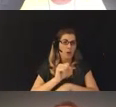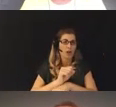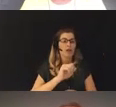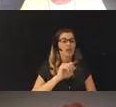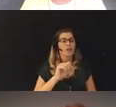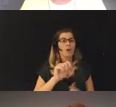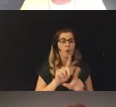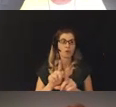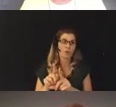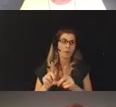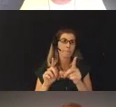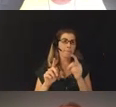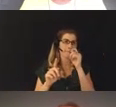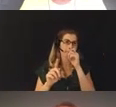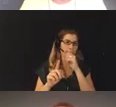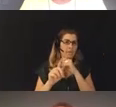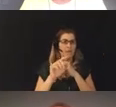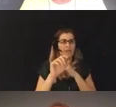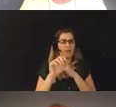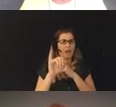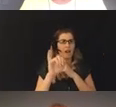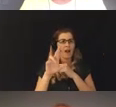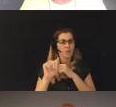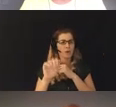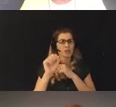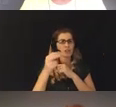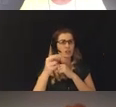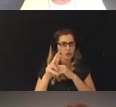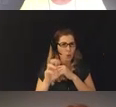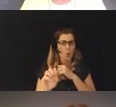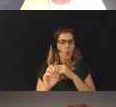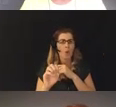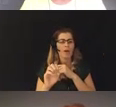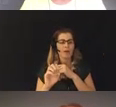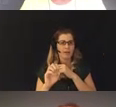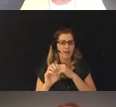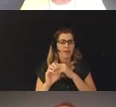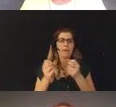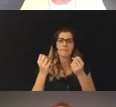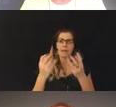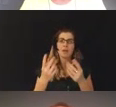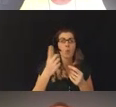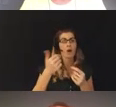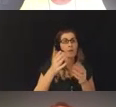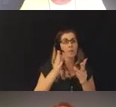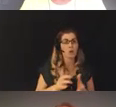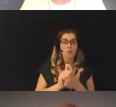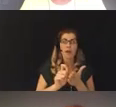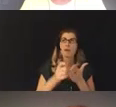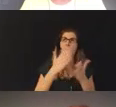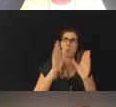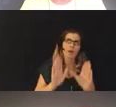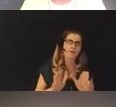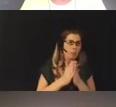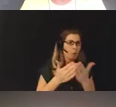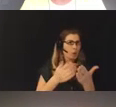Nieto, Ira Shore, recently Chris Emdin, who wrote a great book for white folks who teach in the hood, and the rest of y'all